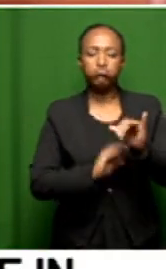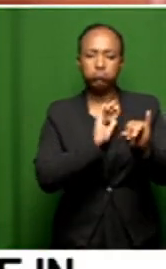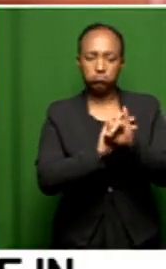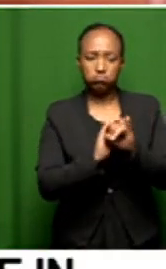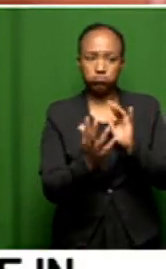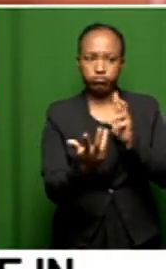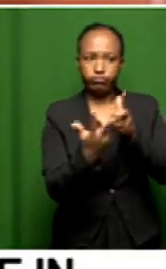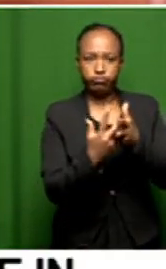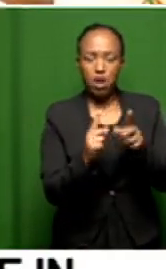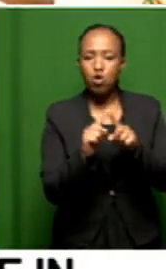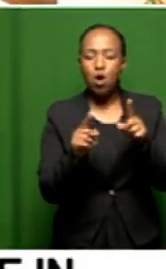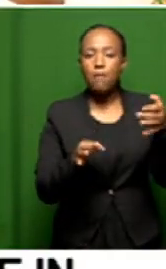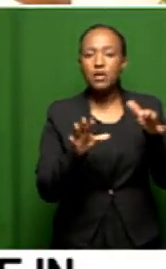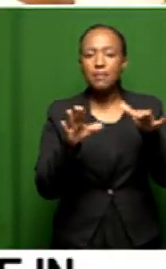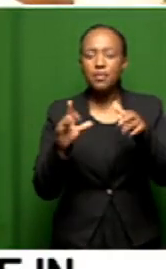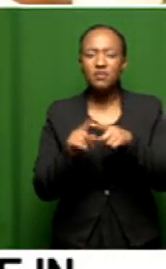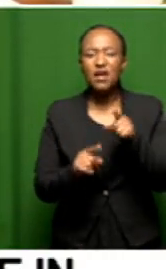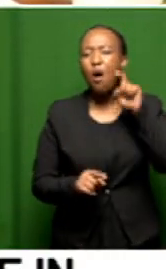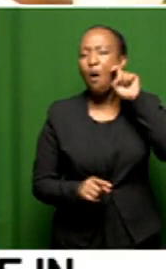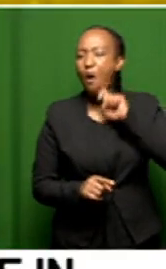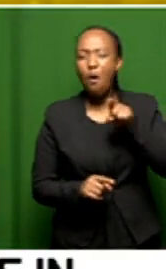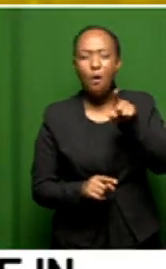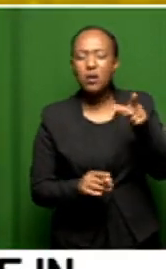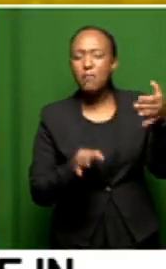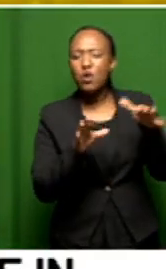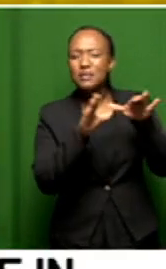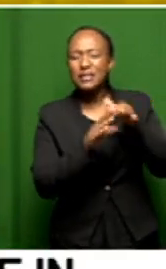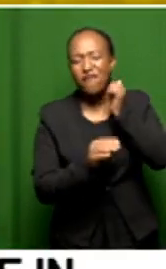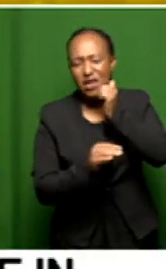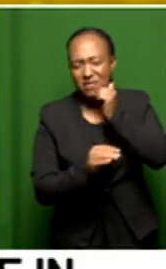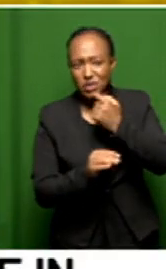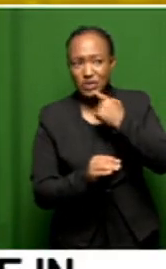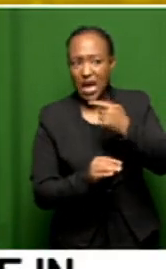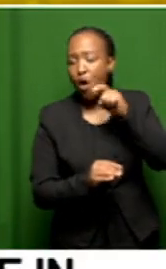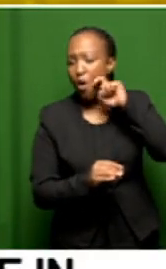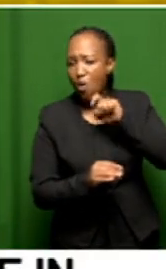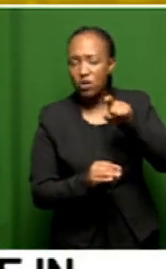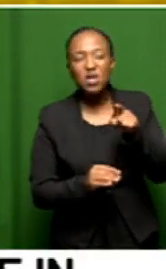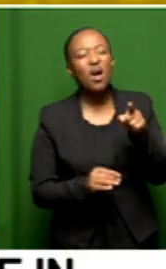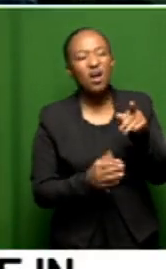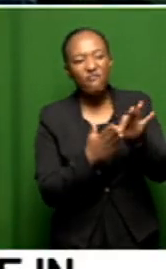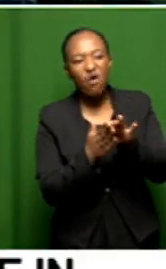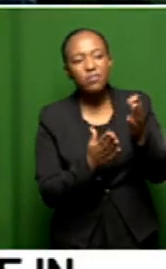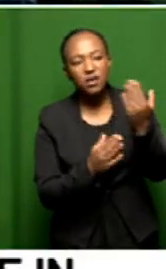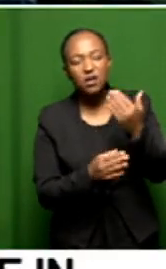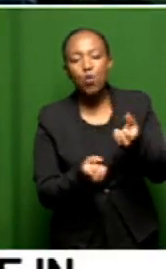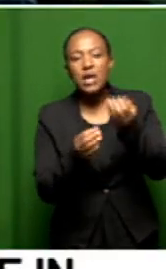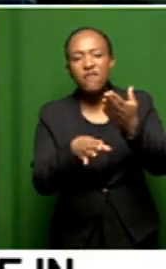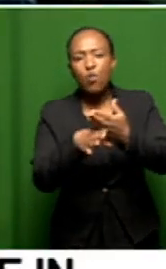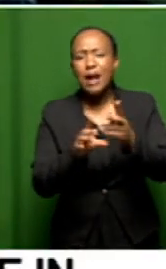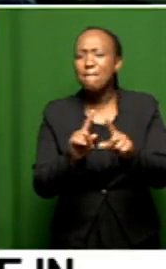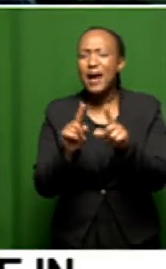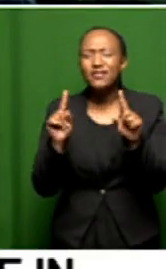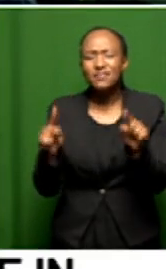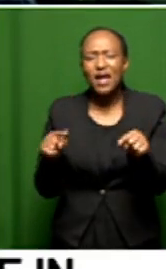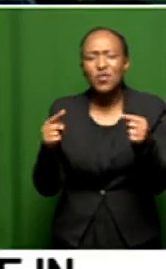these politicians, and you'll forgive me when I say old politicians, that just tell youth that vote and you'll get a job, whereas they cannot really unpack how